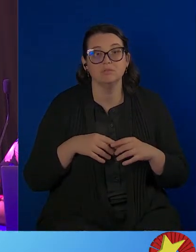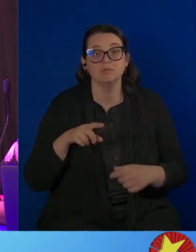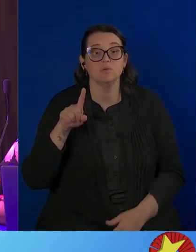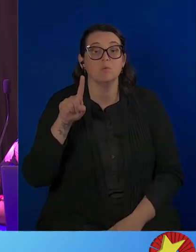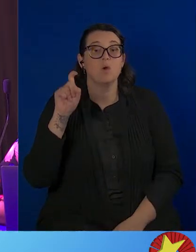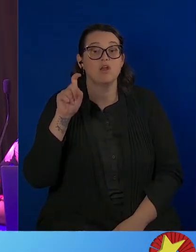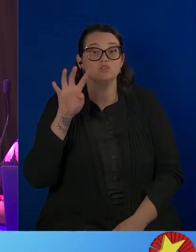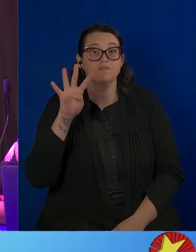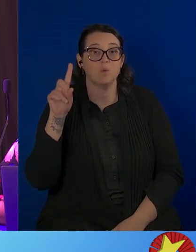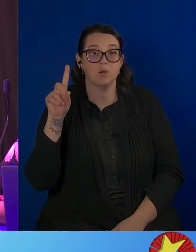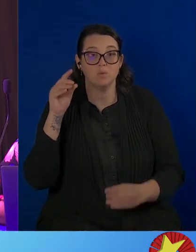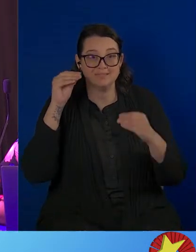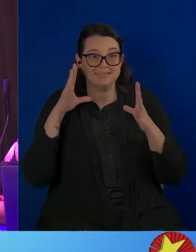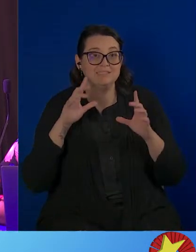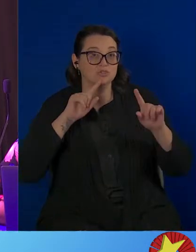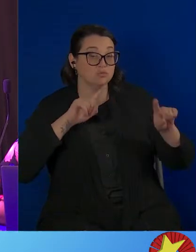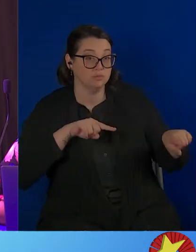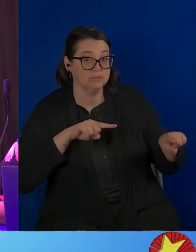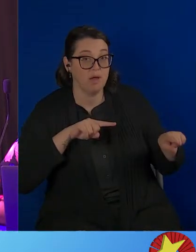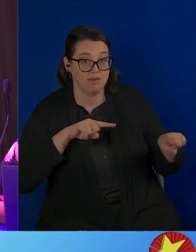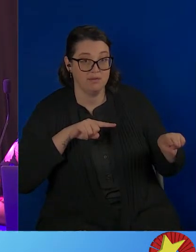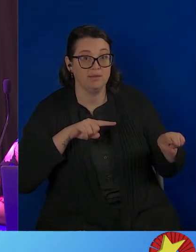141 teachers responded,